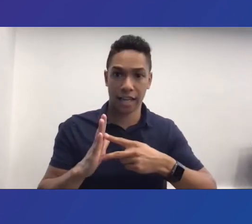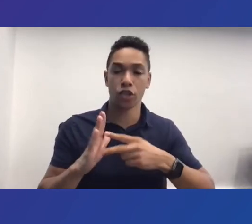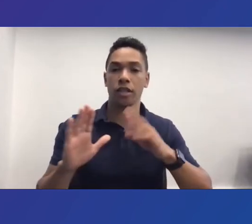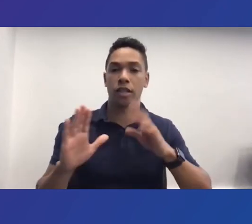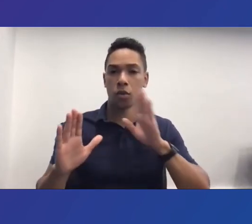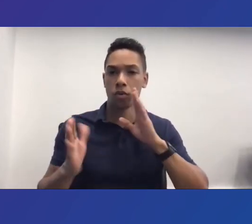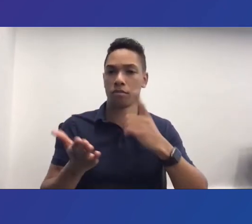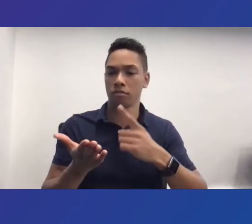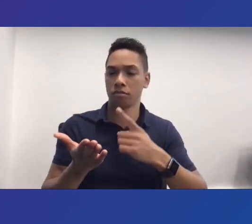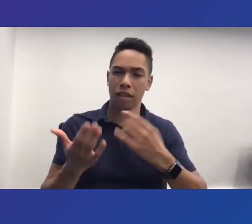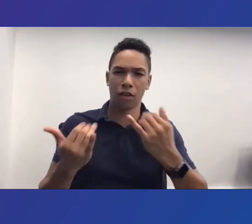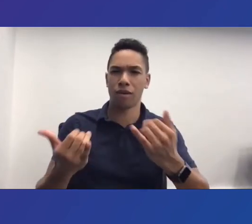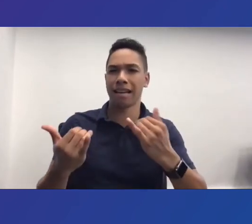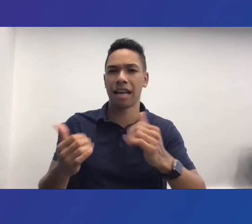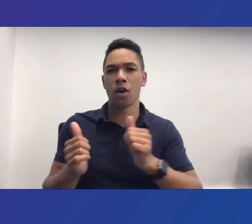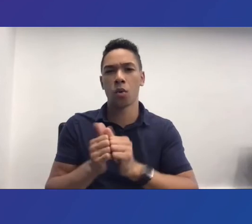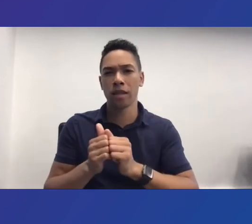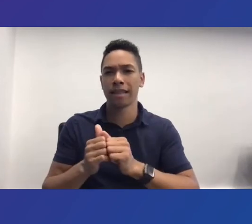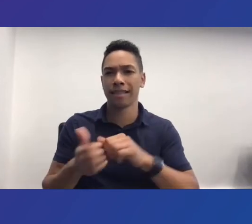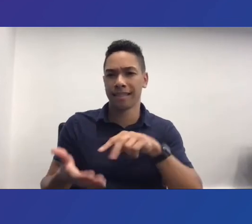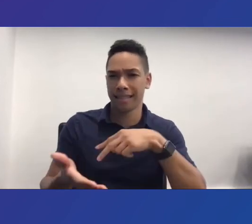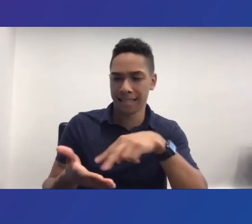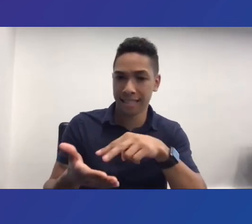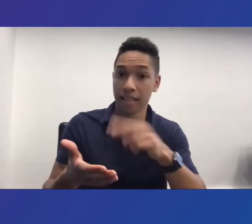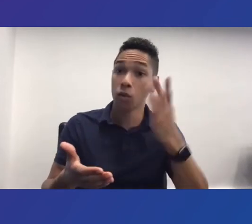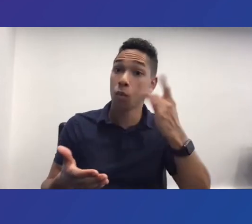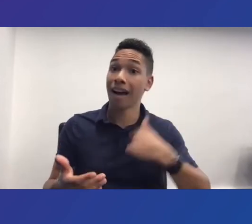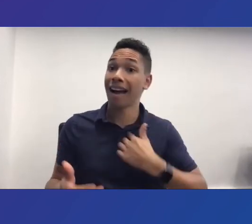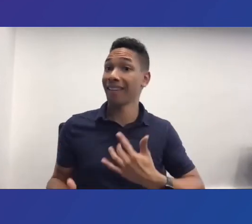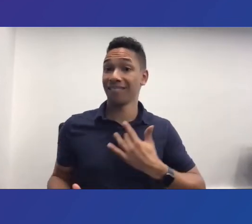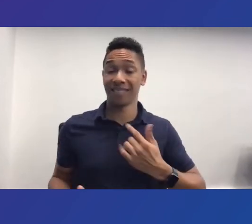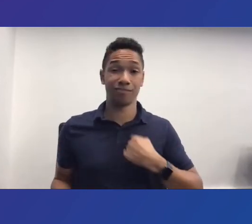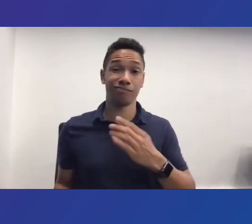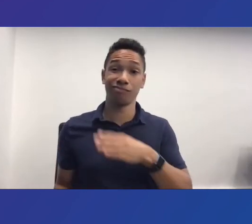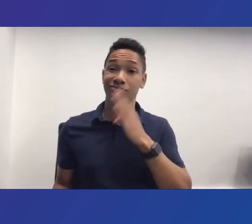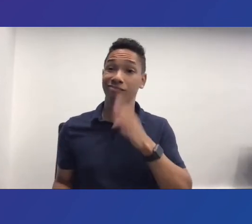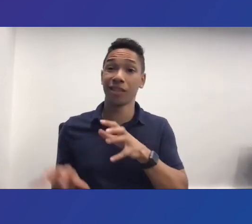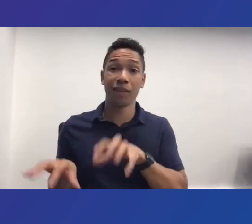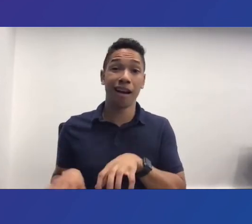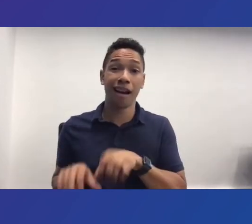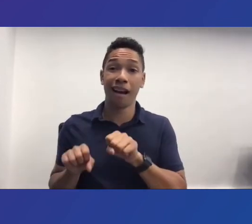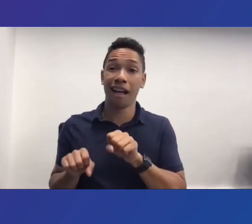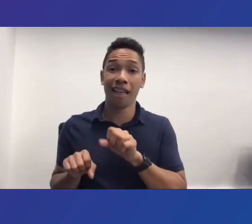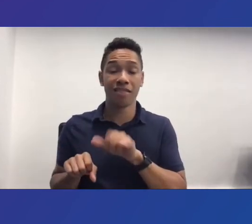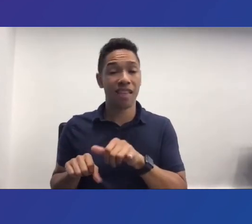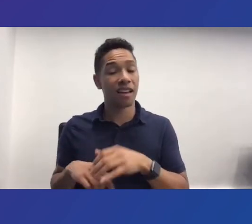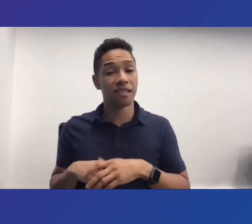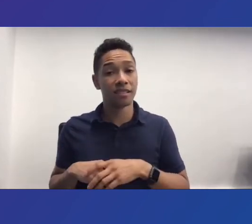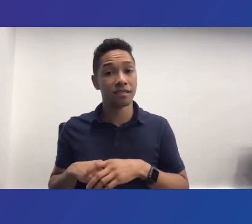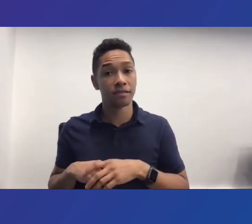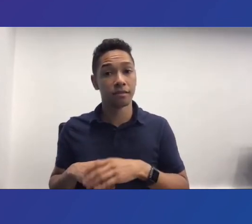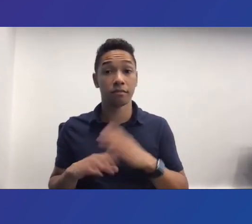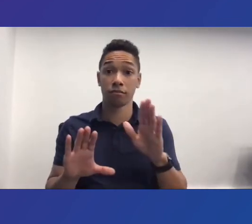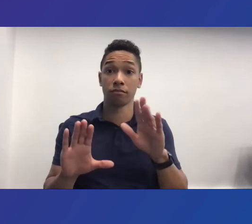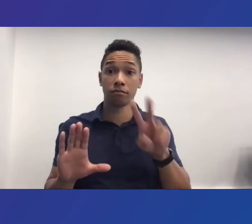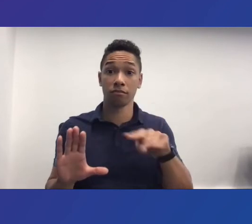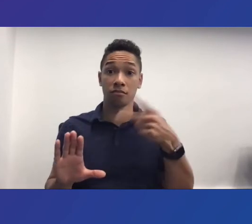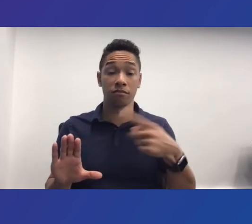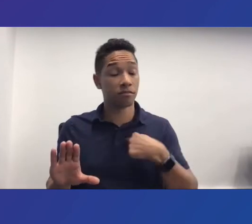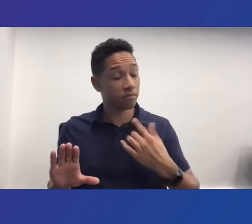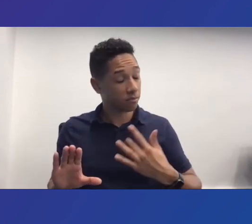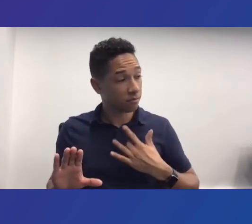dances, purposely because I felt like I never really got that. And on the flip side of it, I feel